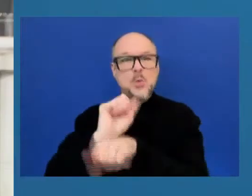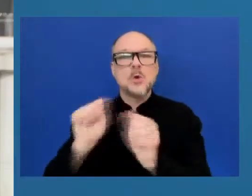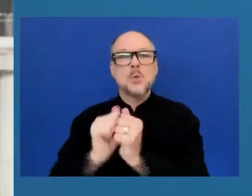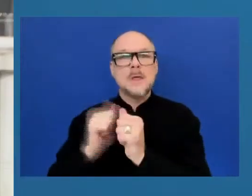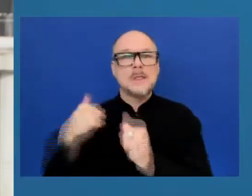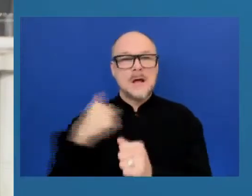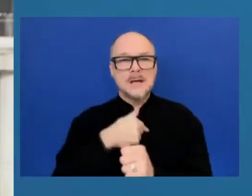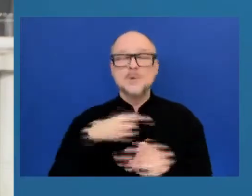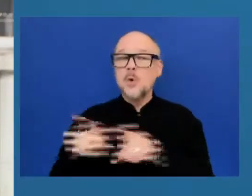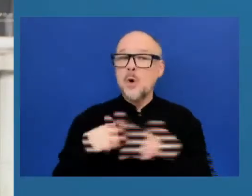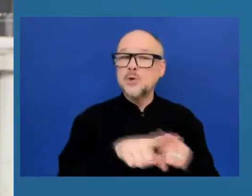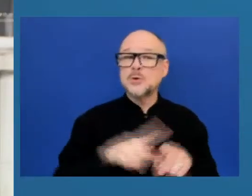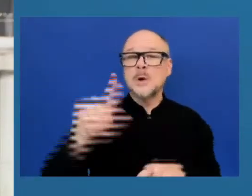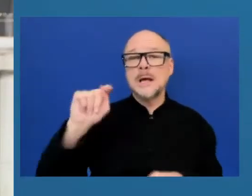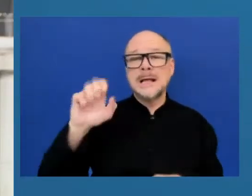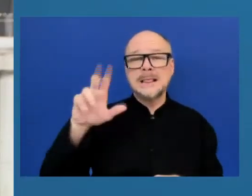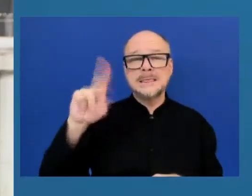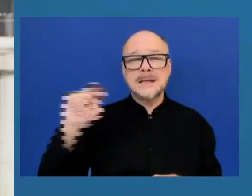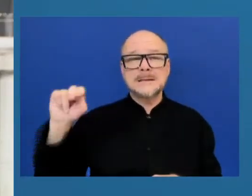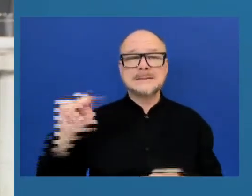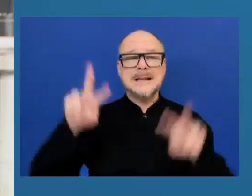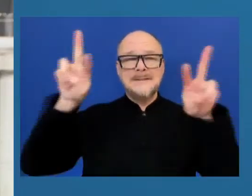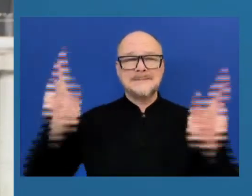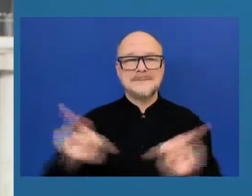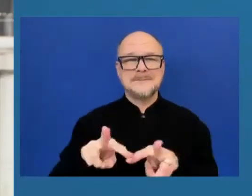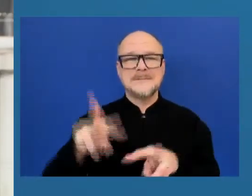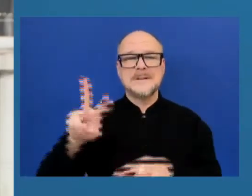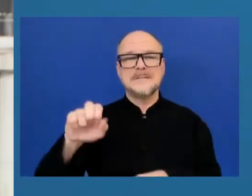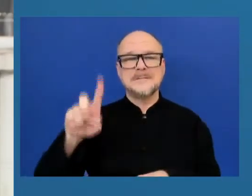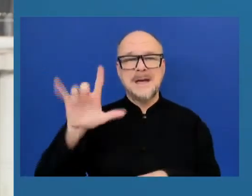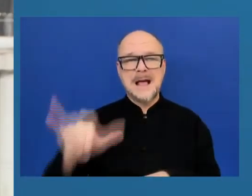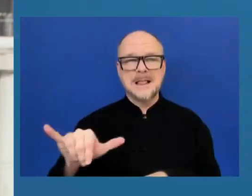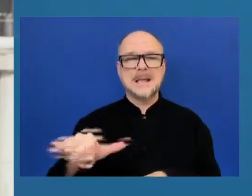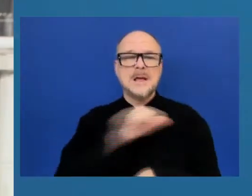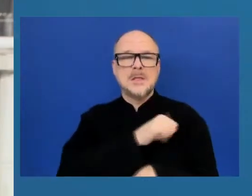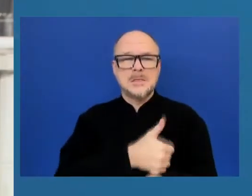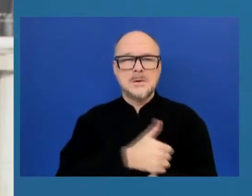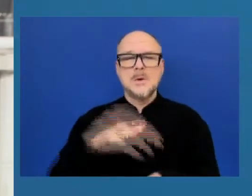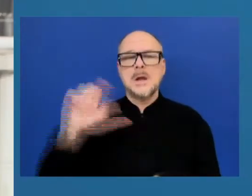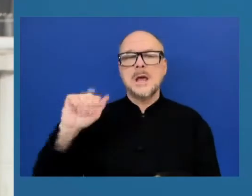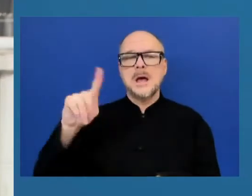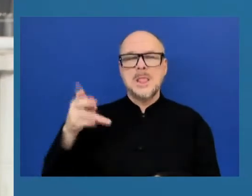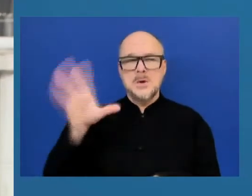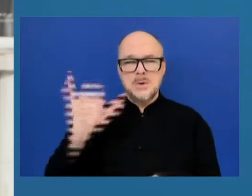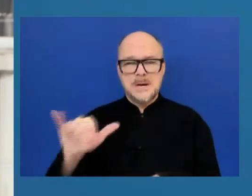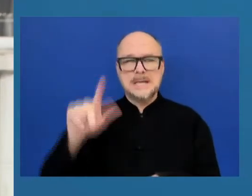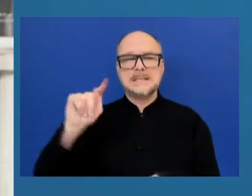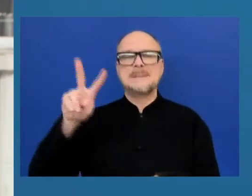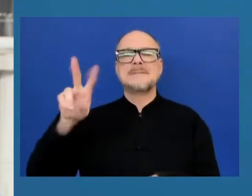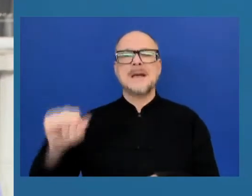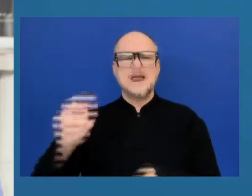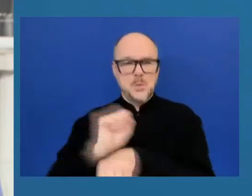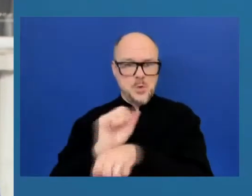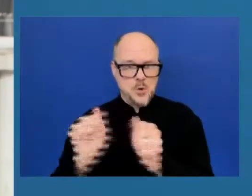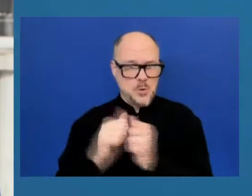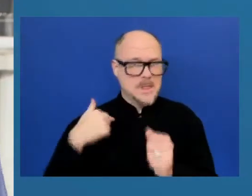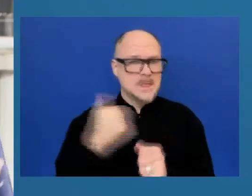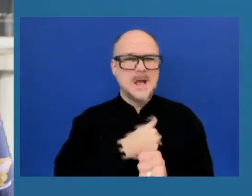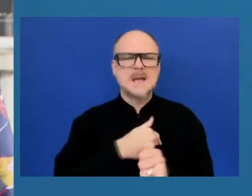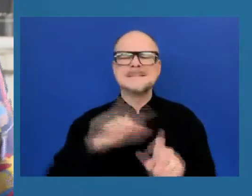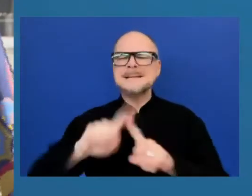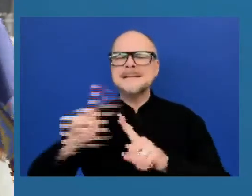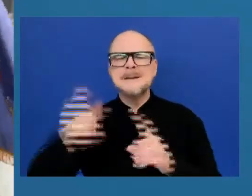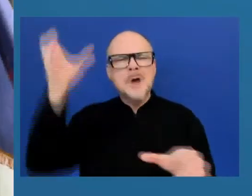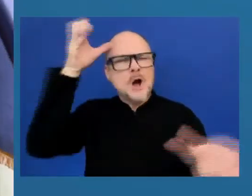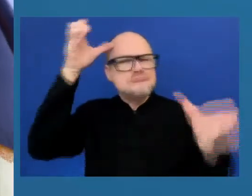people out there that we're going to draw knowledge and technology and expertise from. Because when we share